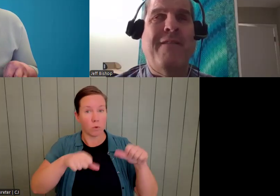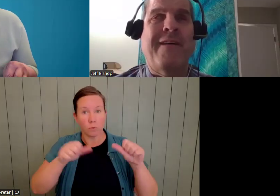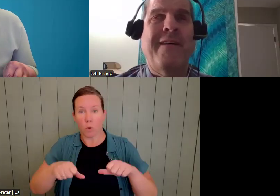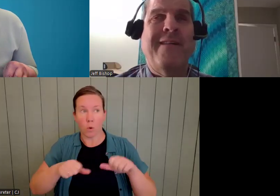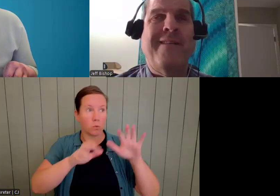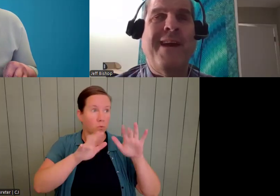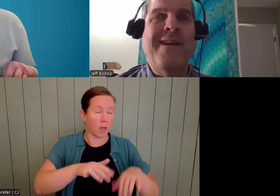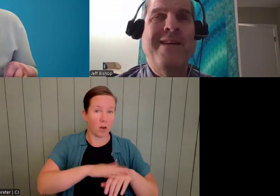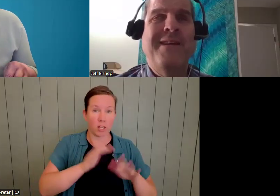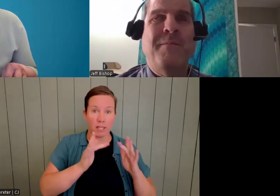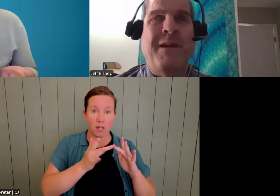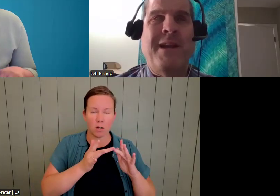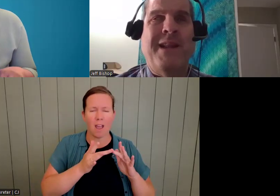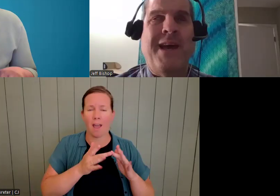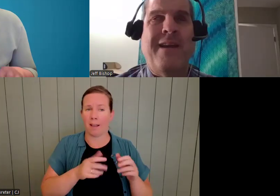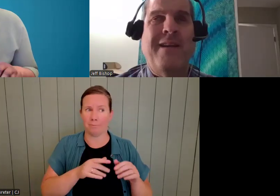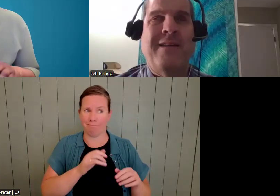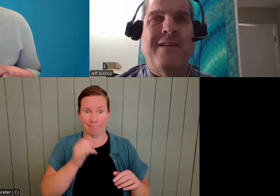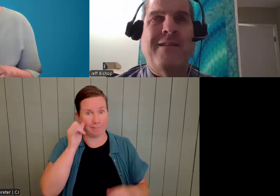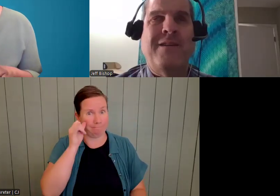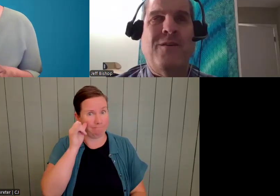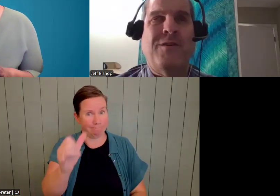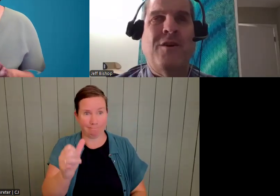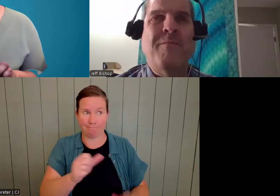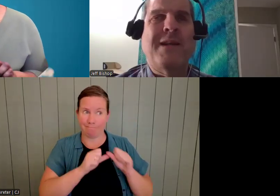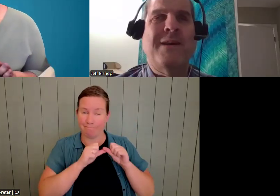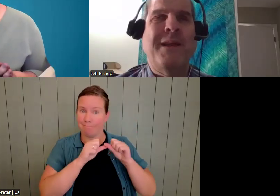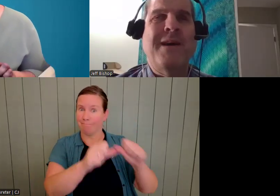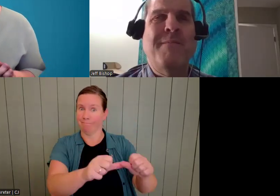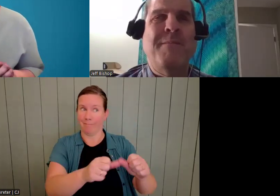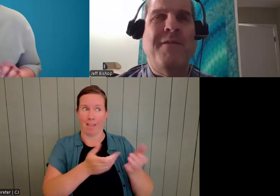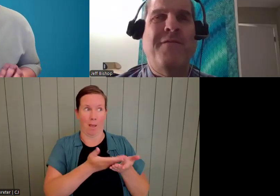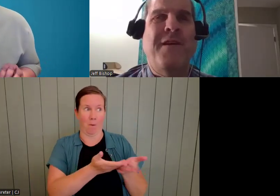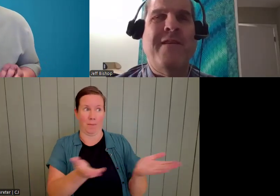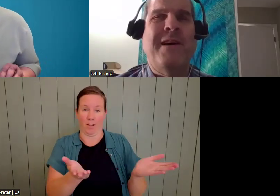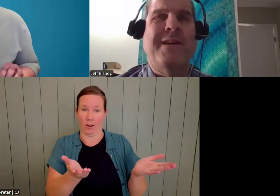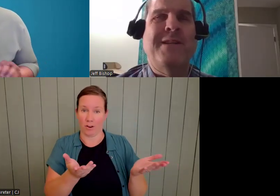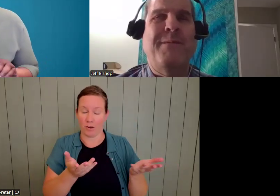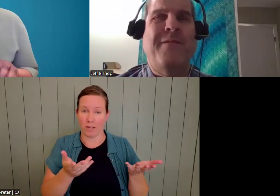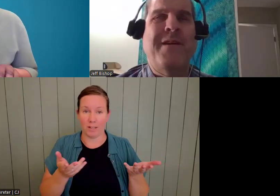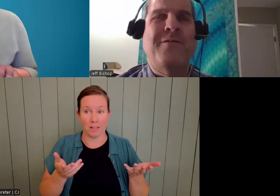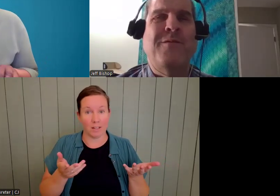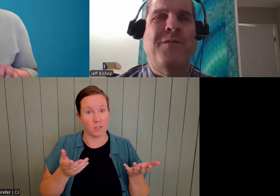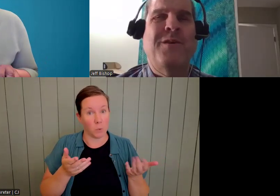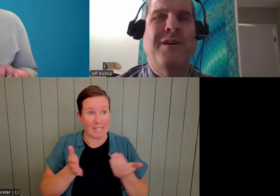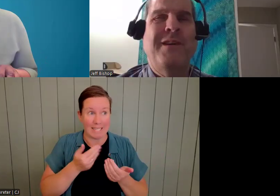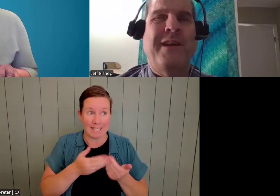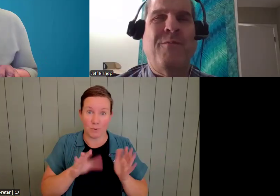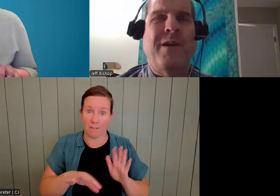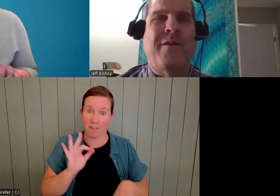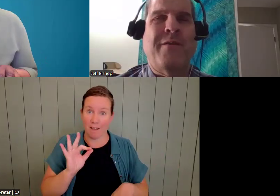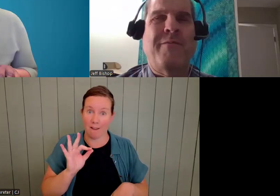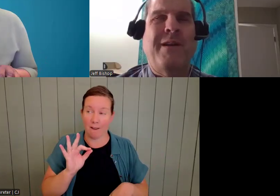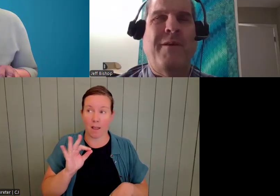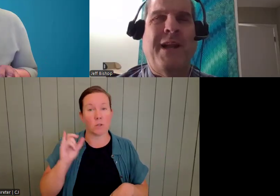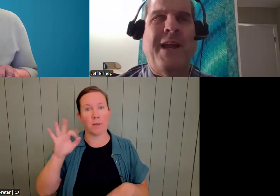forever. Okay? Meaning that don't make something up be very honest, be very truthful in